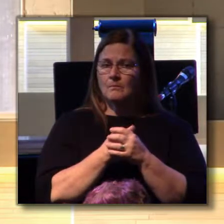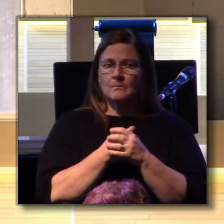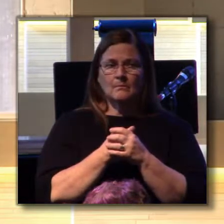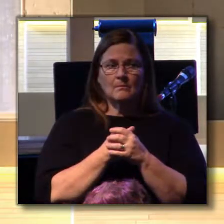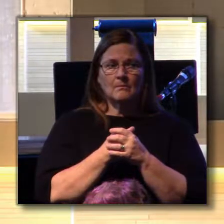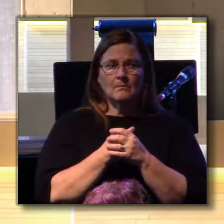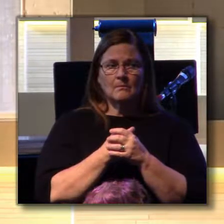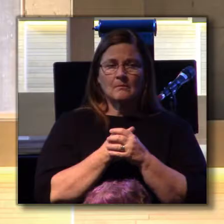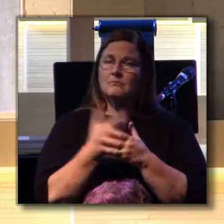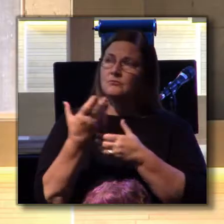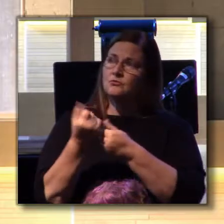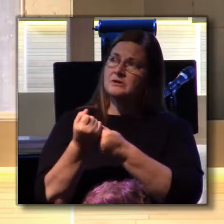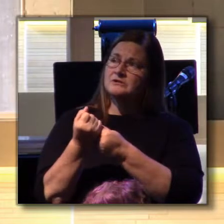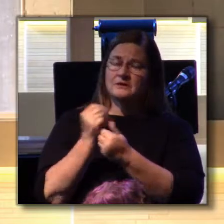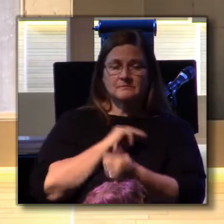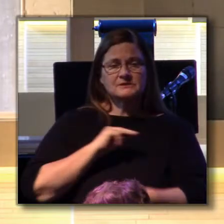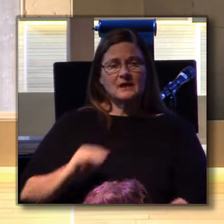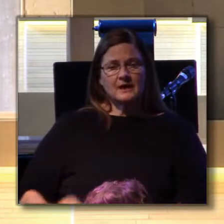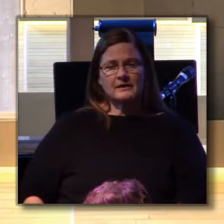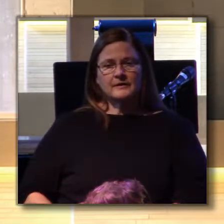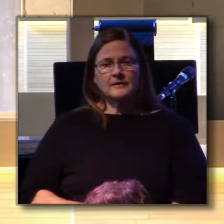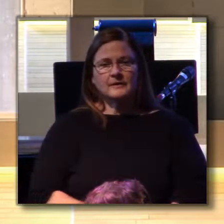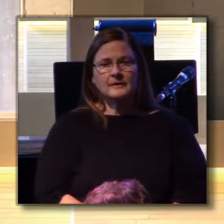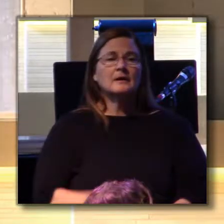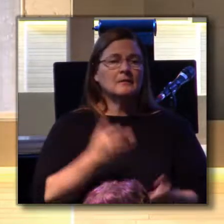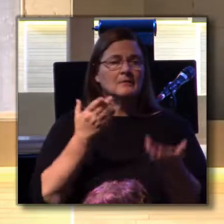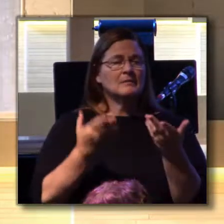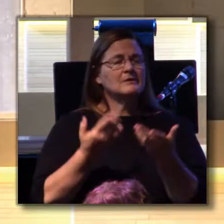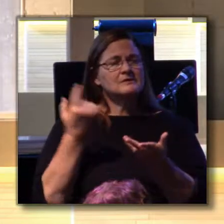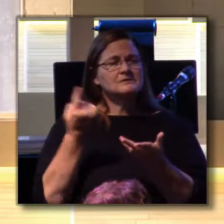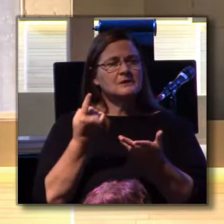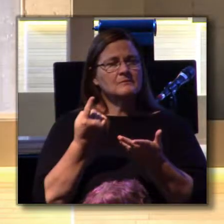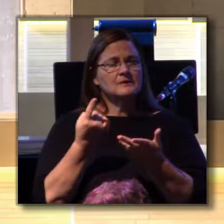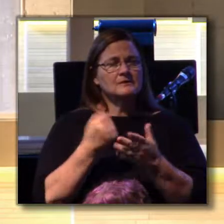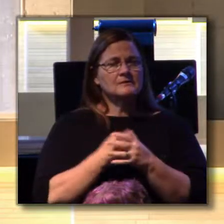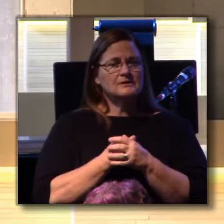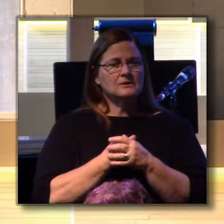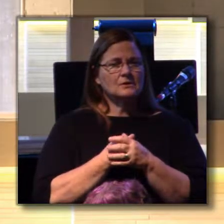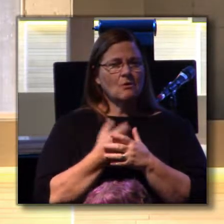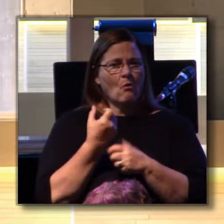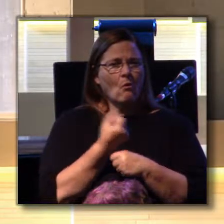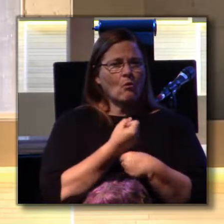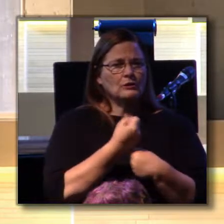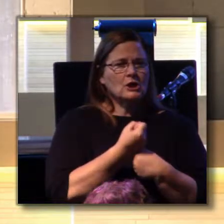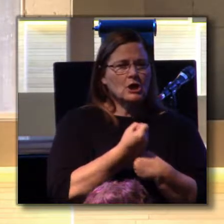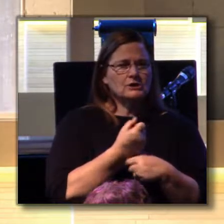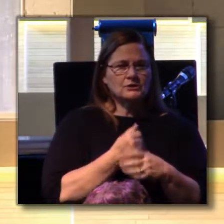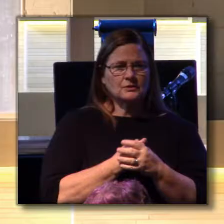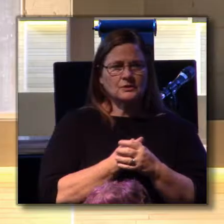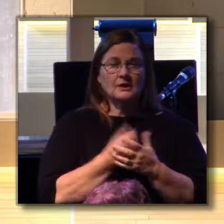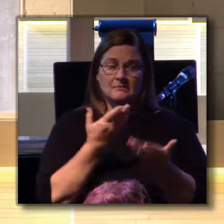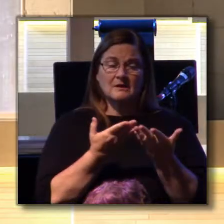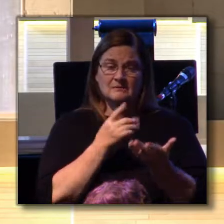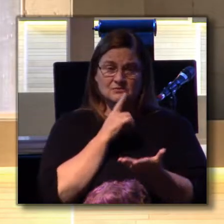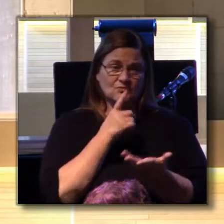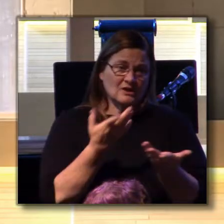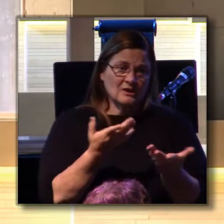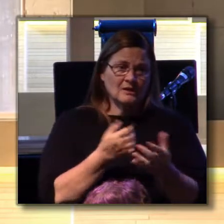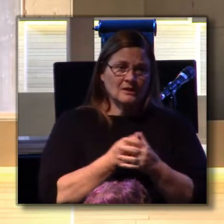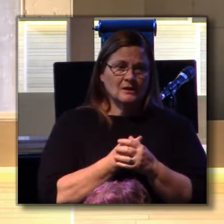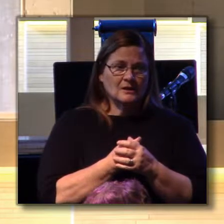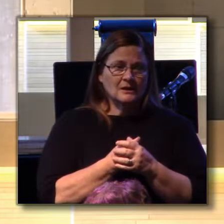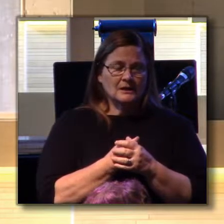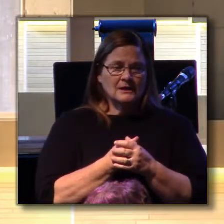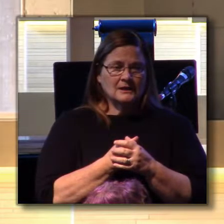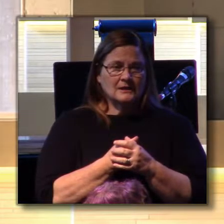putting your trust in Messiah. There's something that you're holding on to. And perhaps it's real. And perhaps, you know, for this